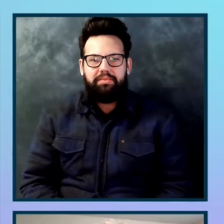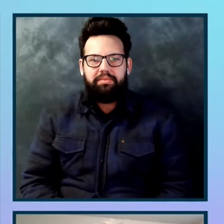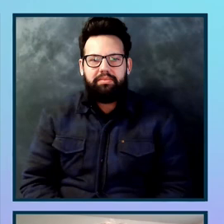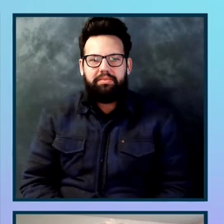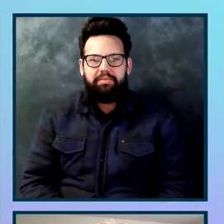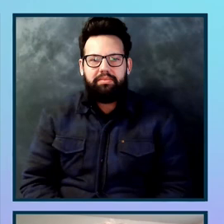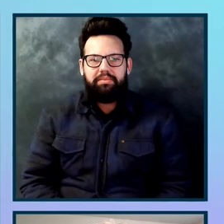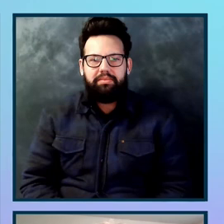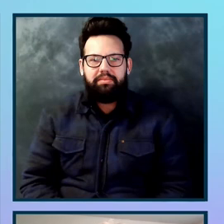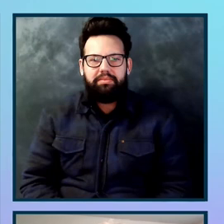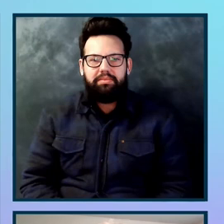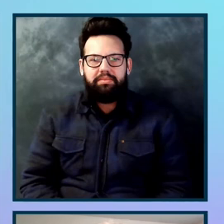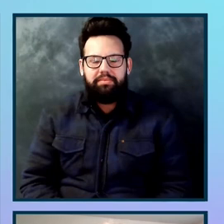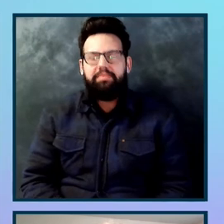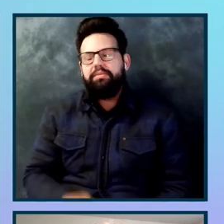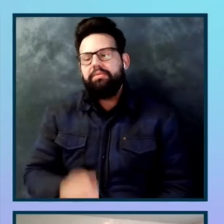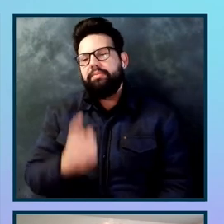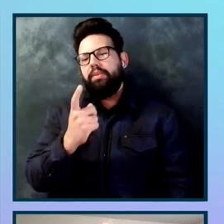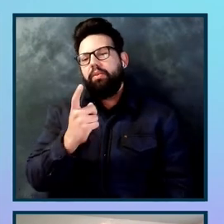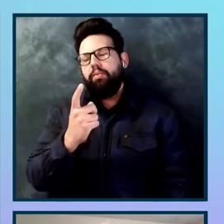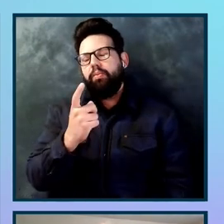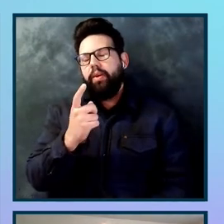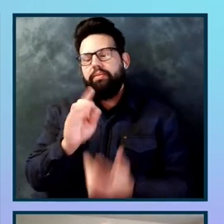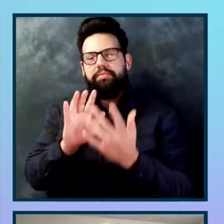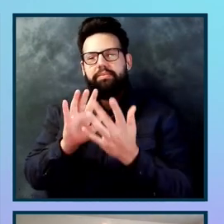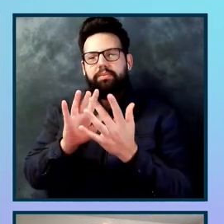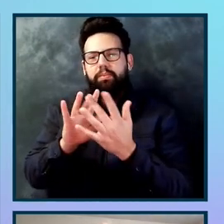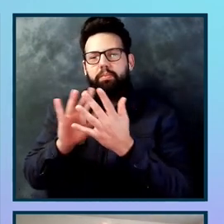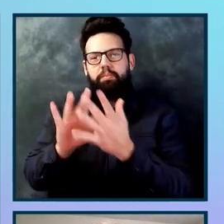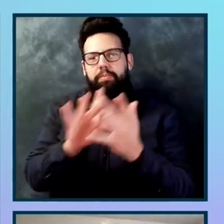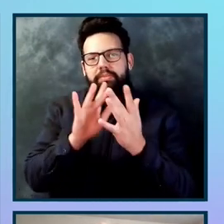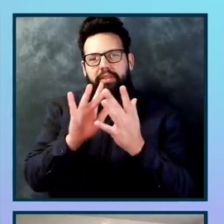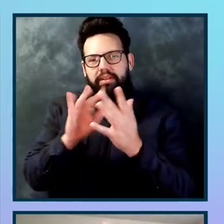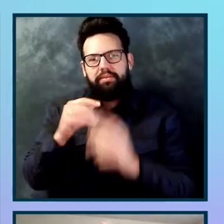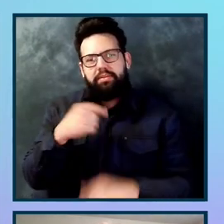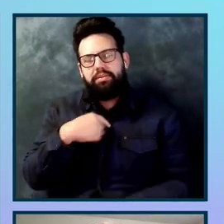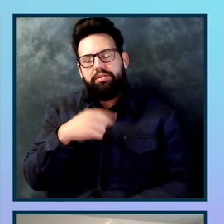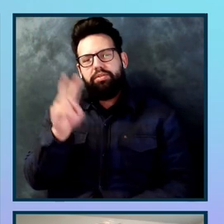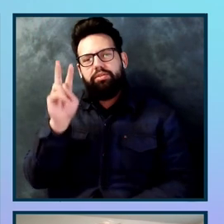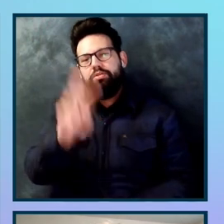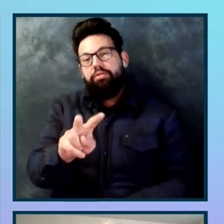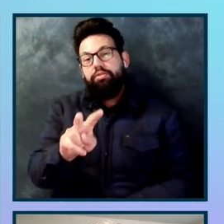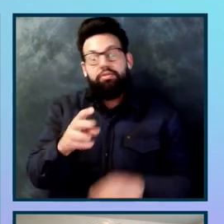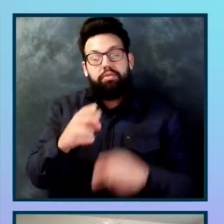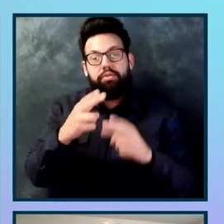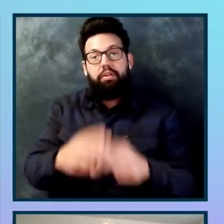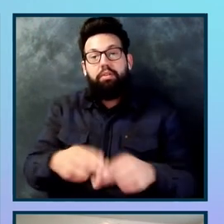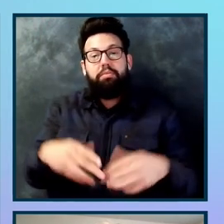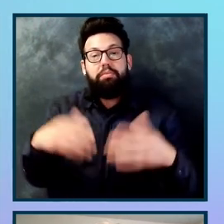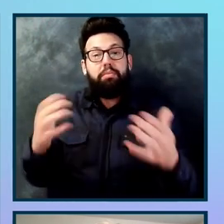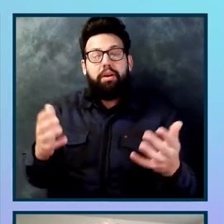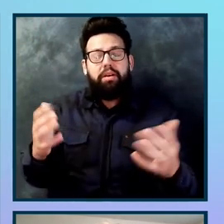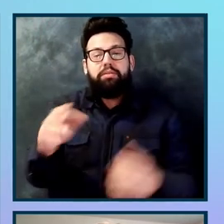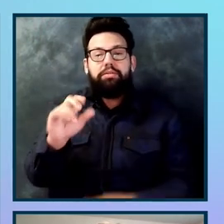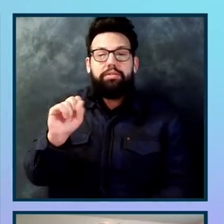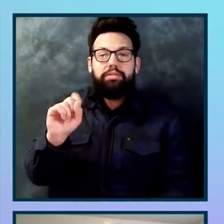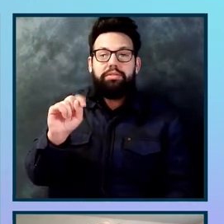One of the sites I looked at was this one, studentloanhero.com.